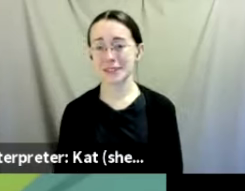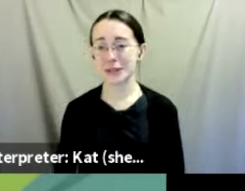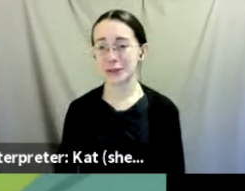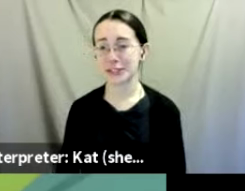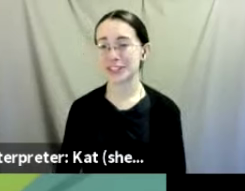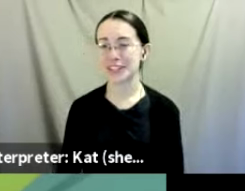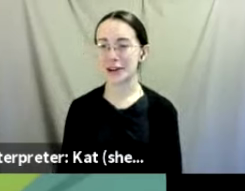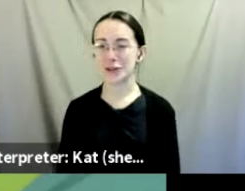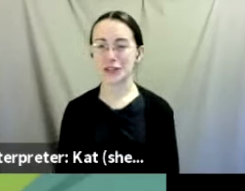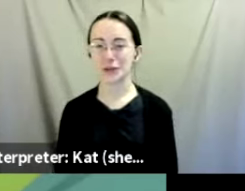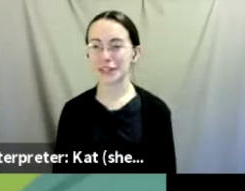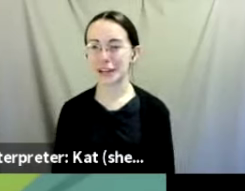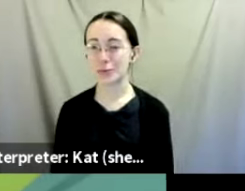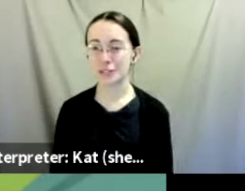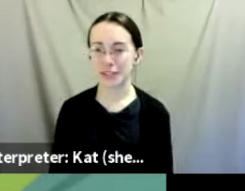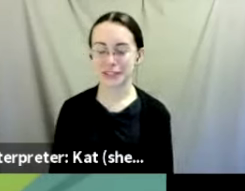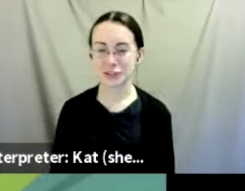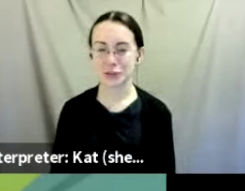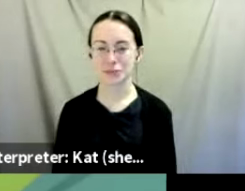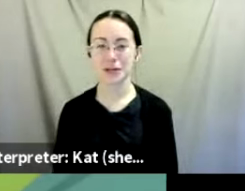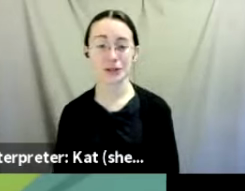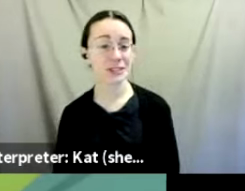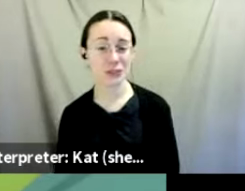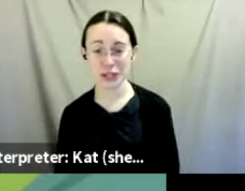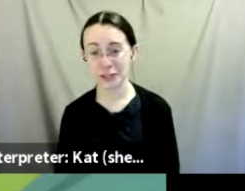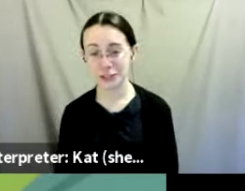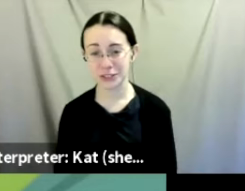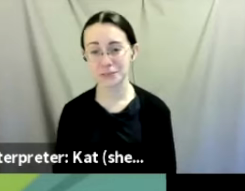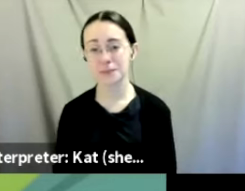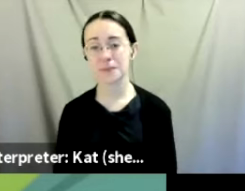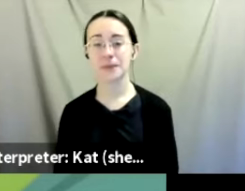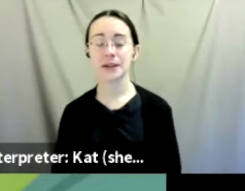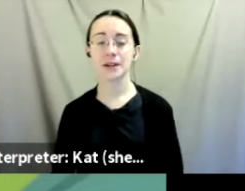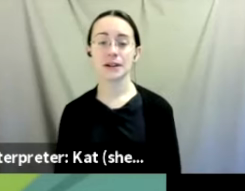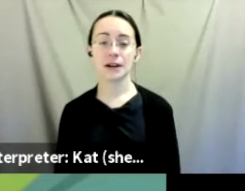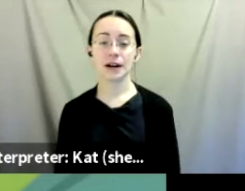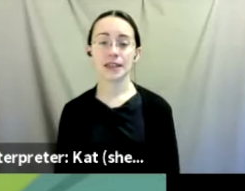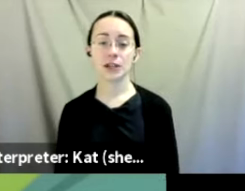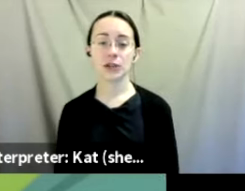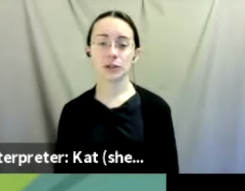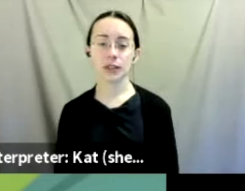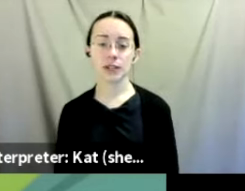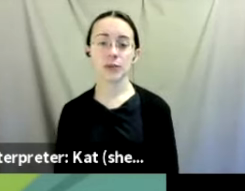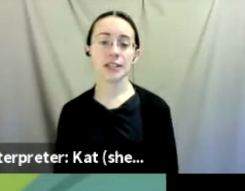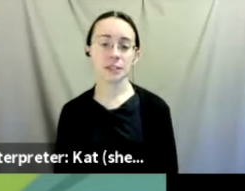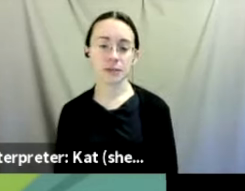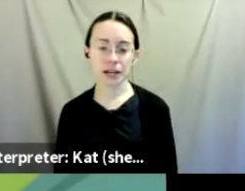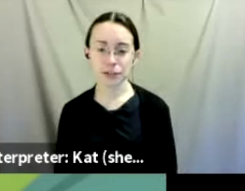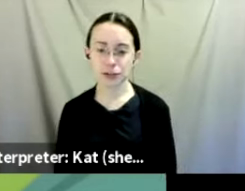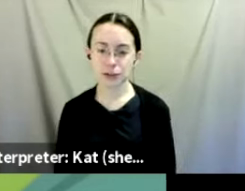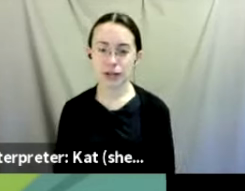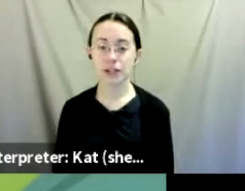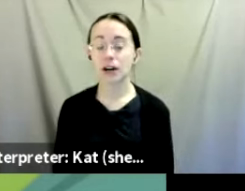I see one question. How do you think we can help to make the situation better? That's a great question. I think that we need to